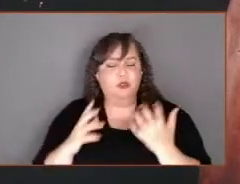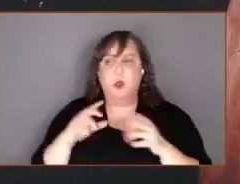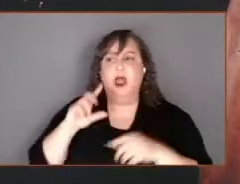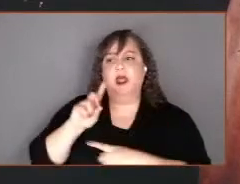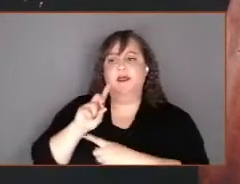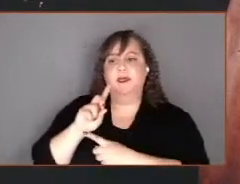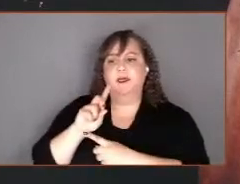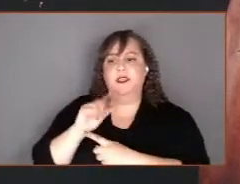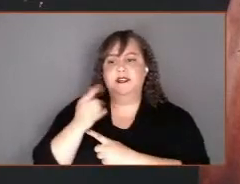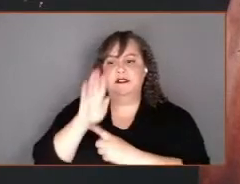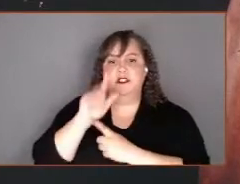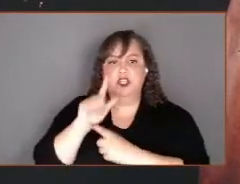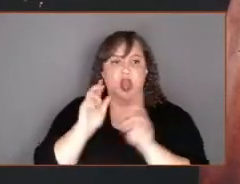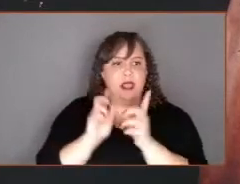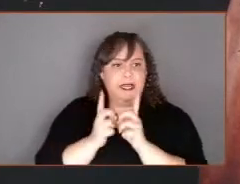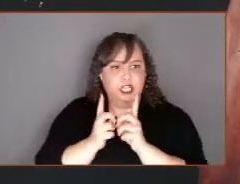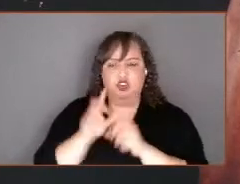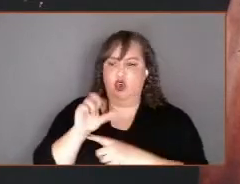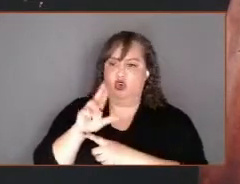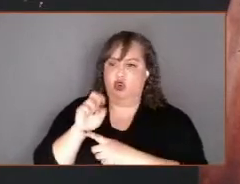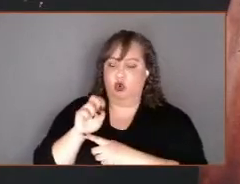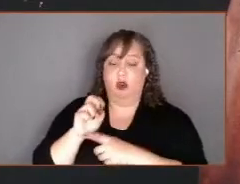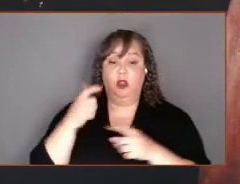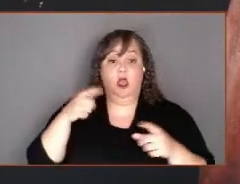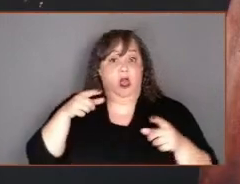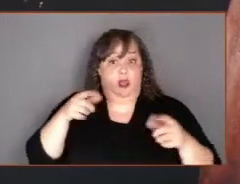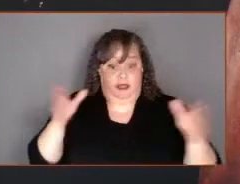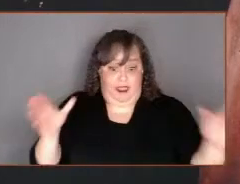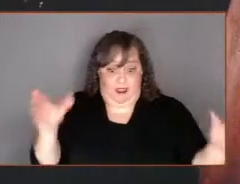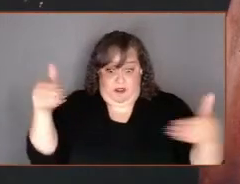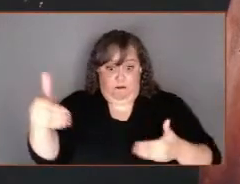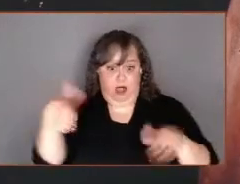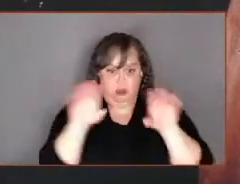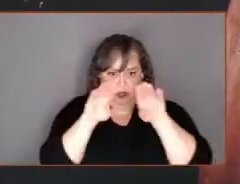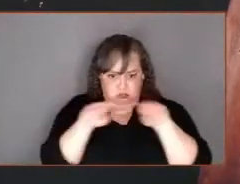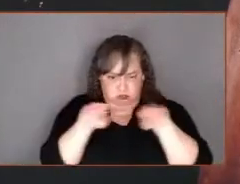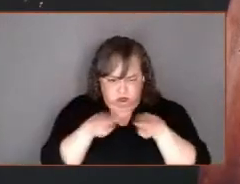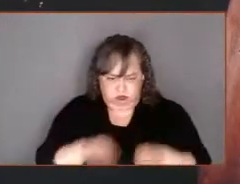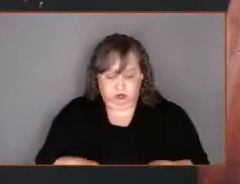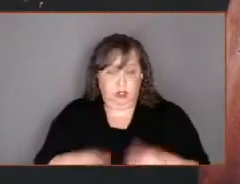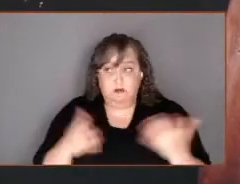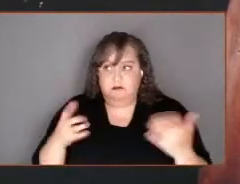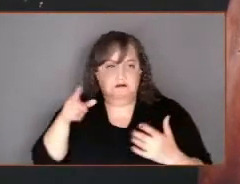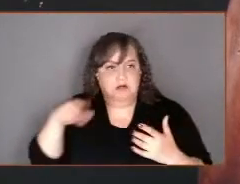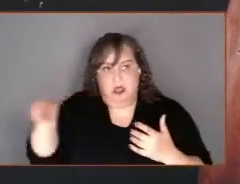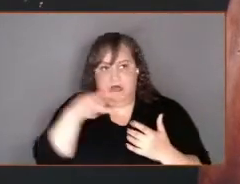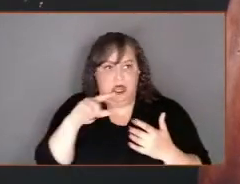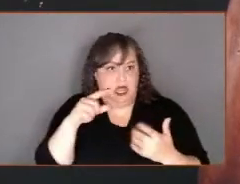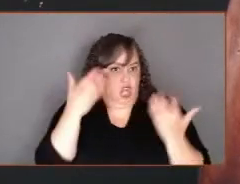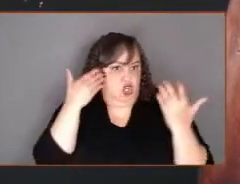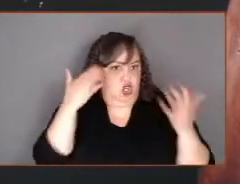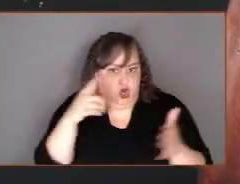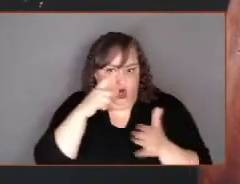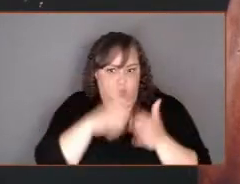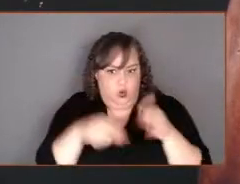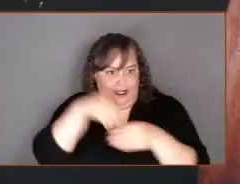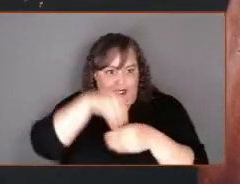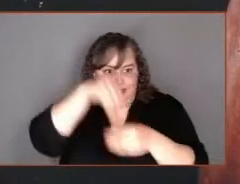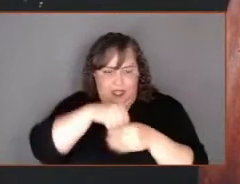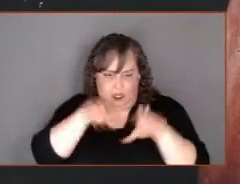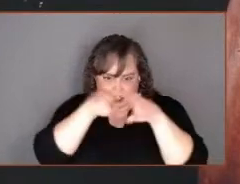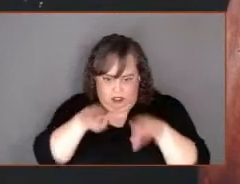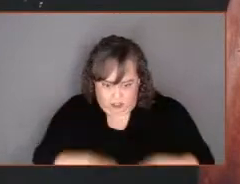test beds that have multiple layers, but they don't know what those layers are before they get to the ice. So we're asking them to use the sensors and the